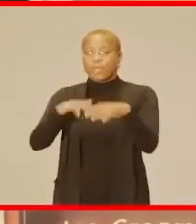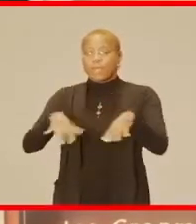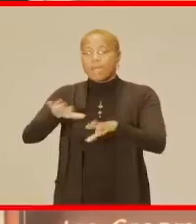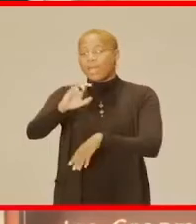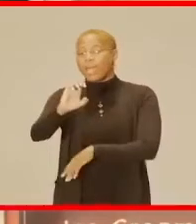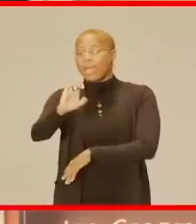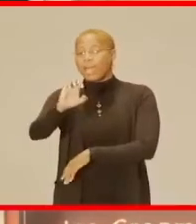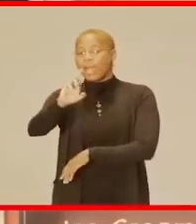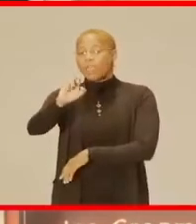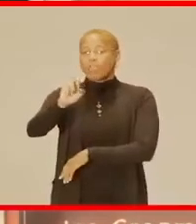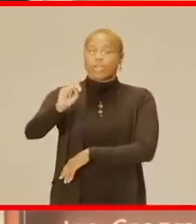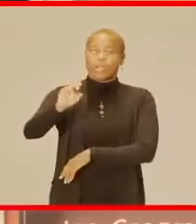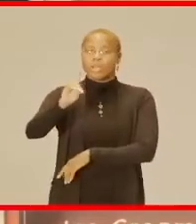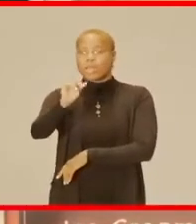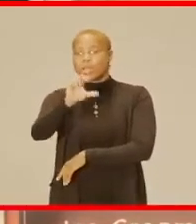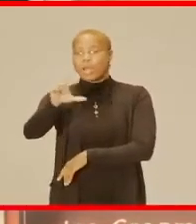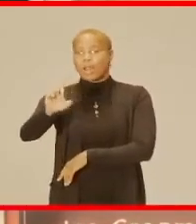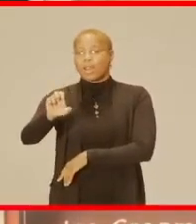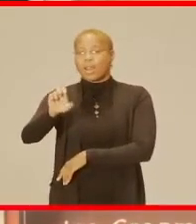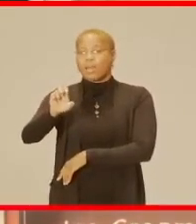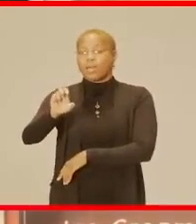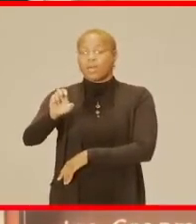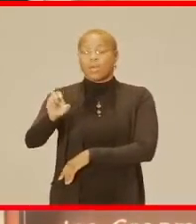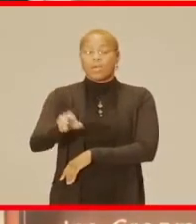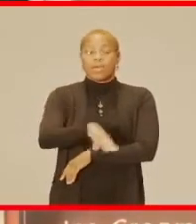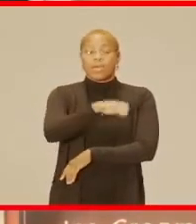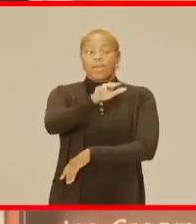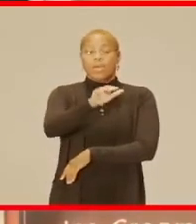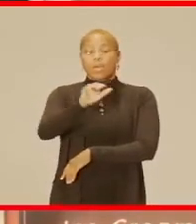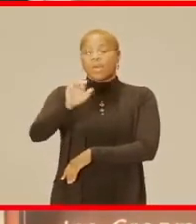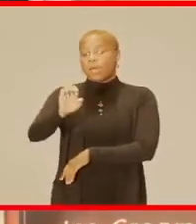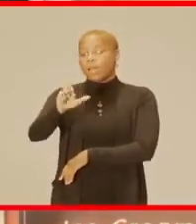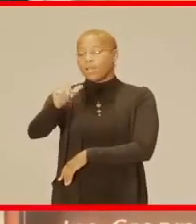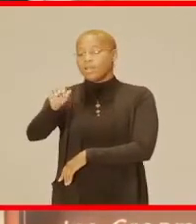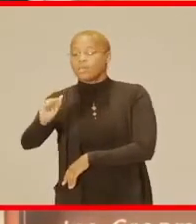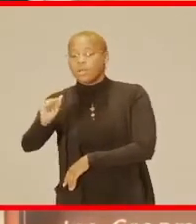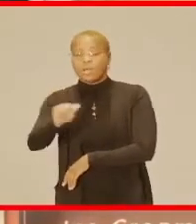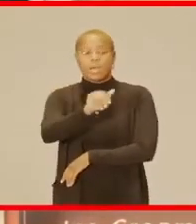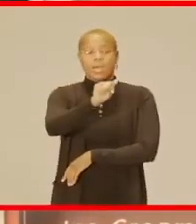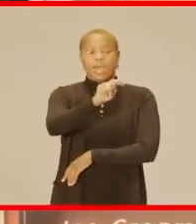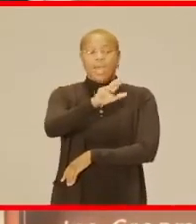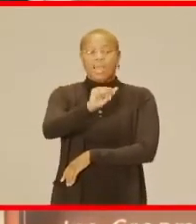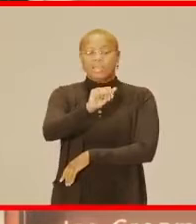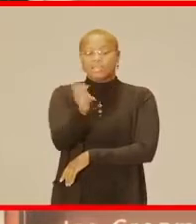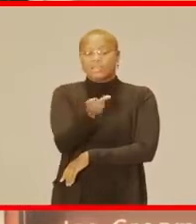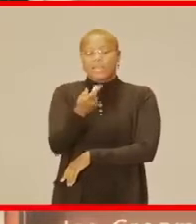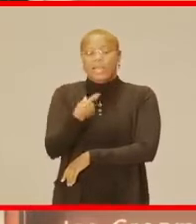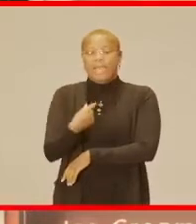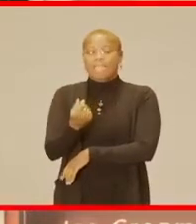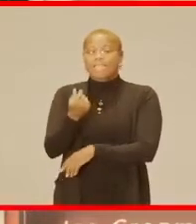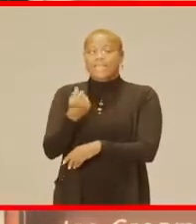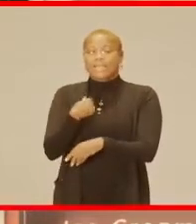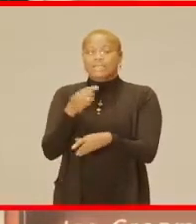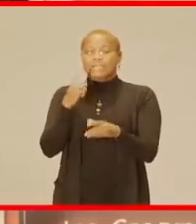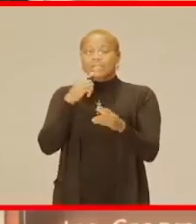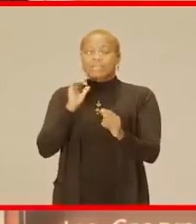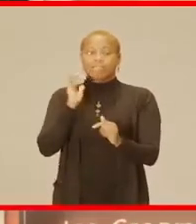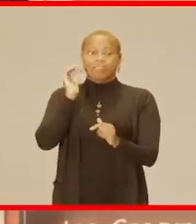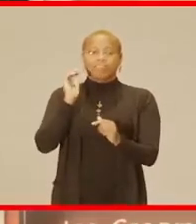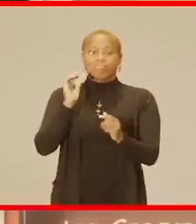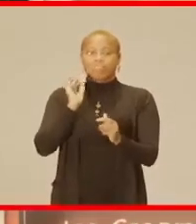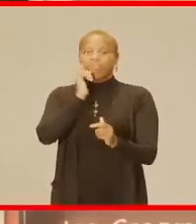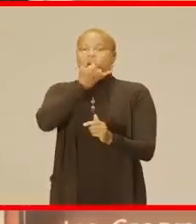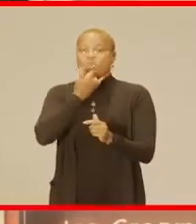Elsa and Anna had an accident when they were little girls where Elsa accidentally zapped Anna in the head with her